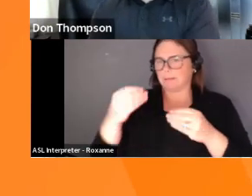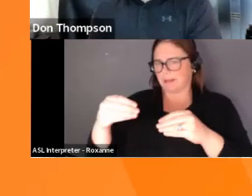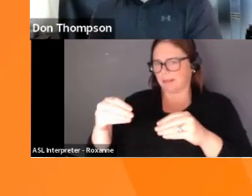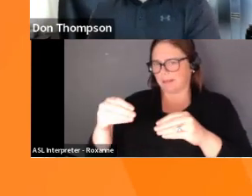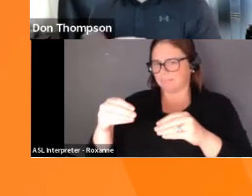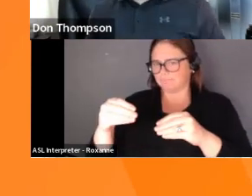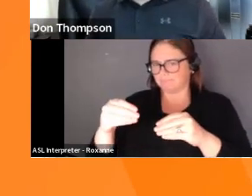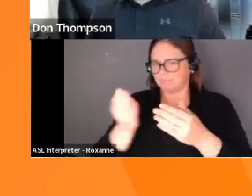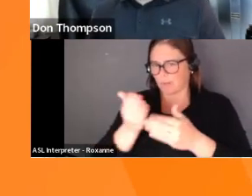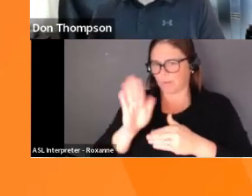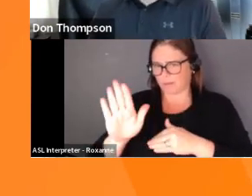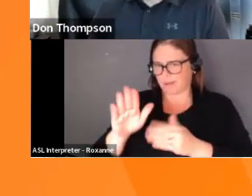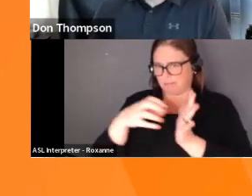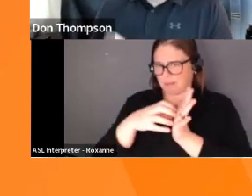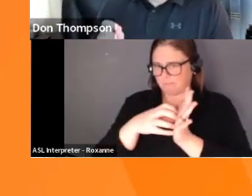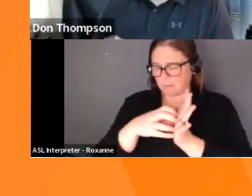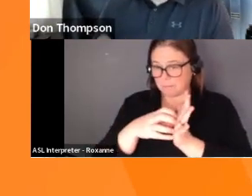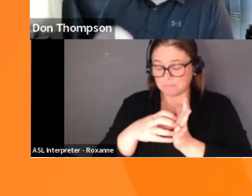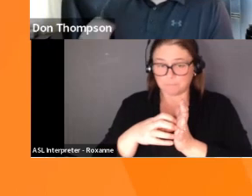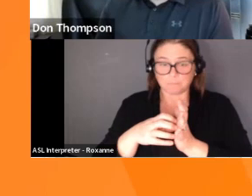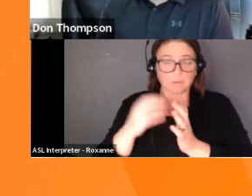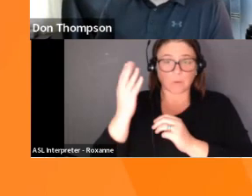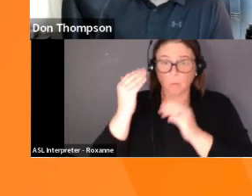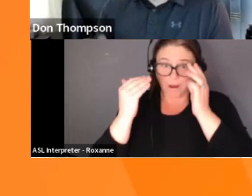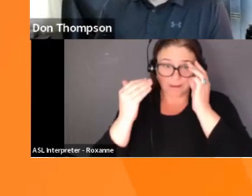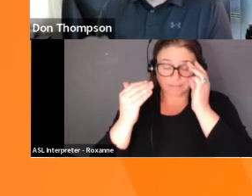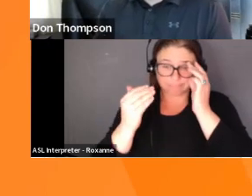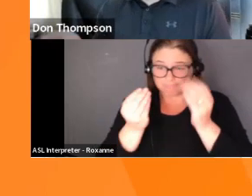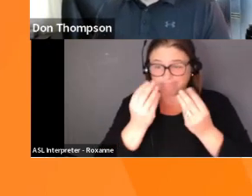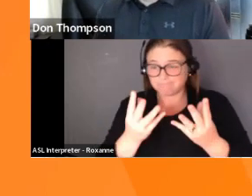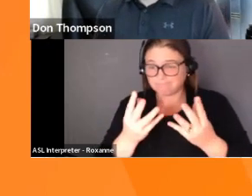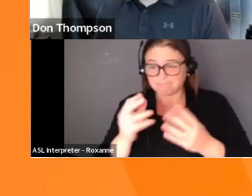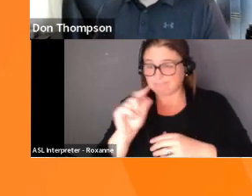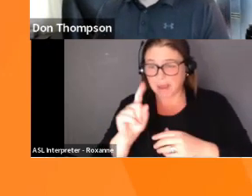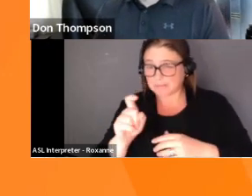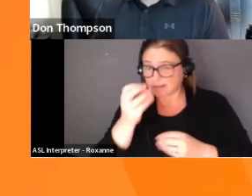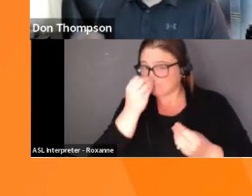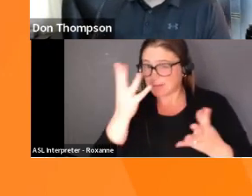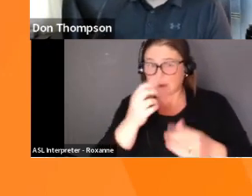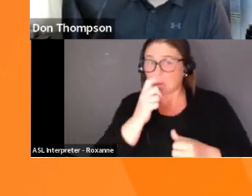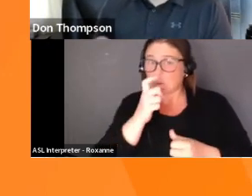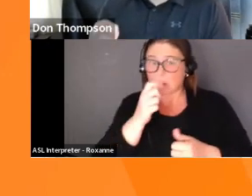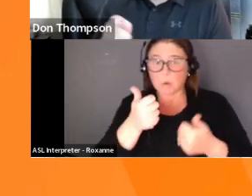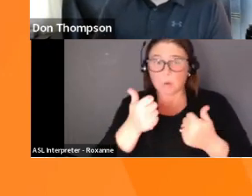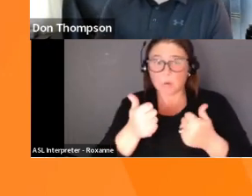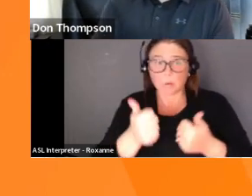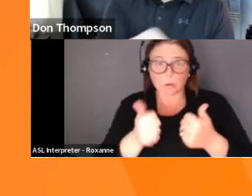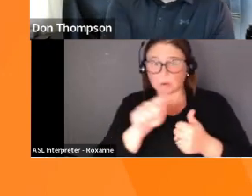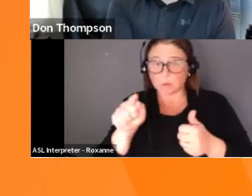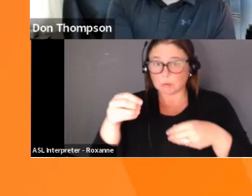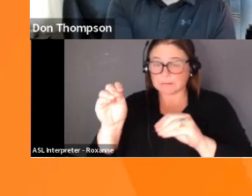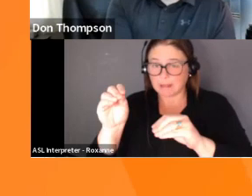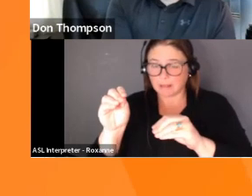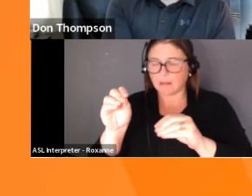Okay, because at the end of the day, Amazon does not care who sells the product. They care that a product